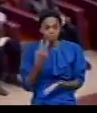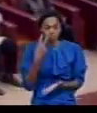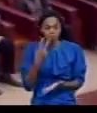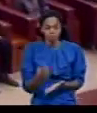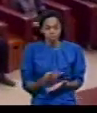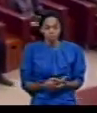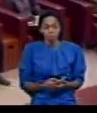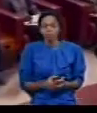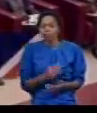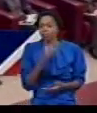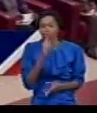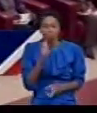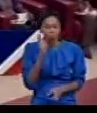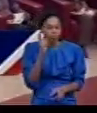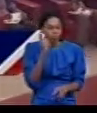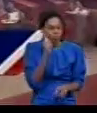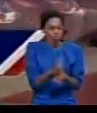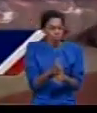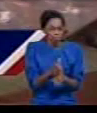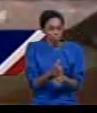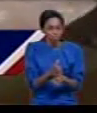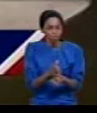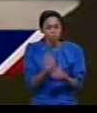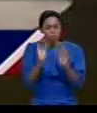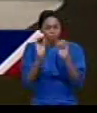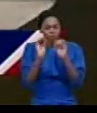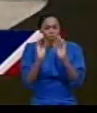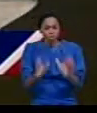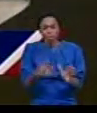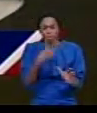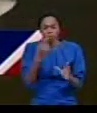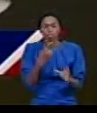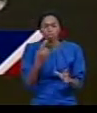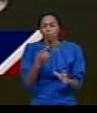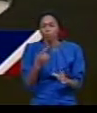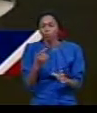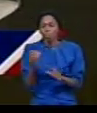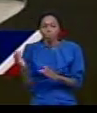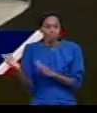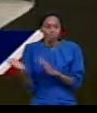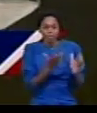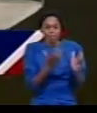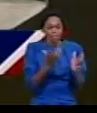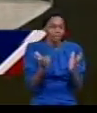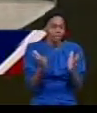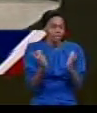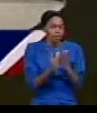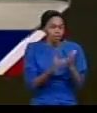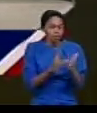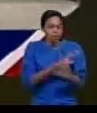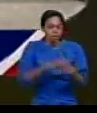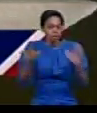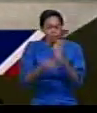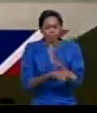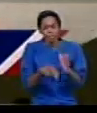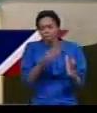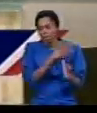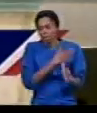incorrigible teachers who breed lawlessness and lasciviousness.